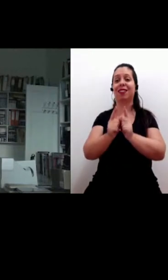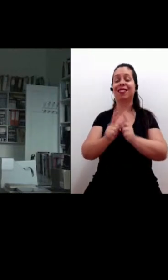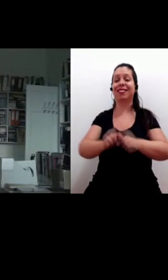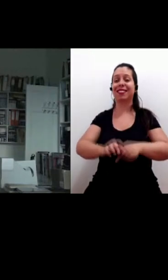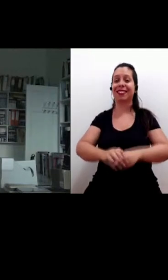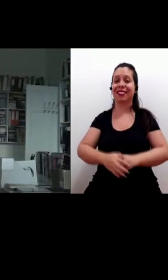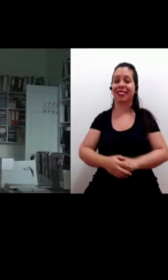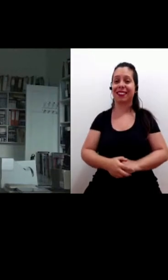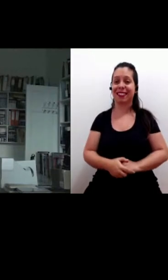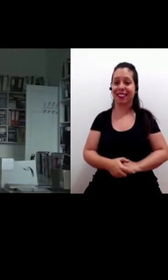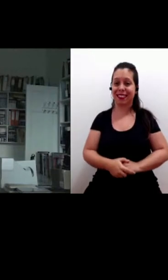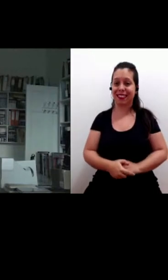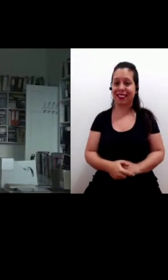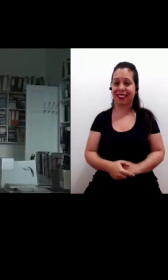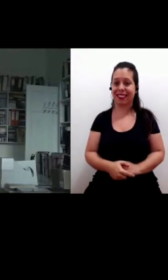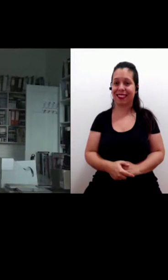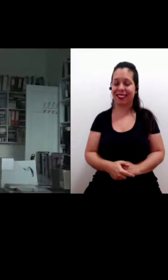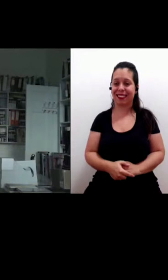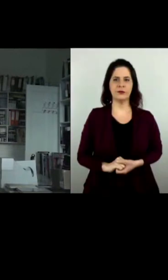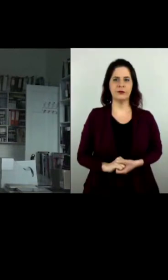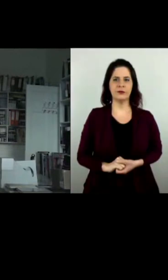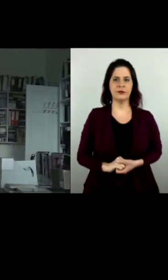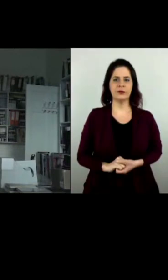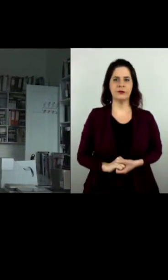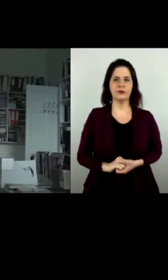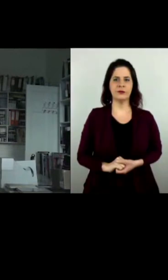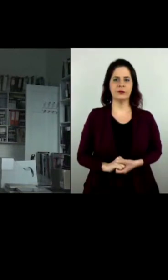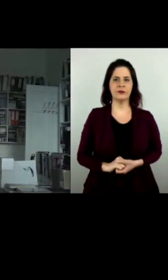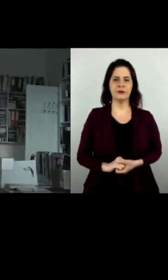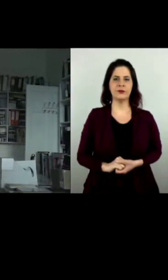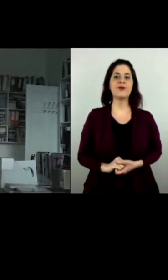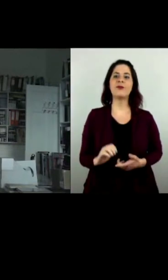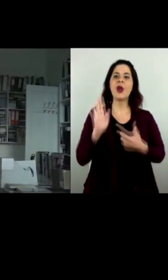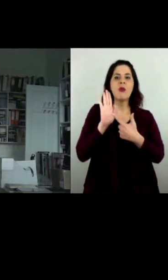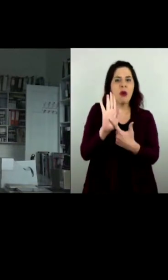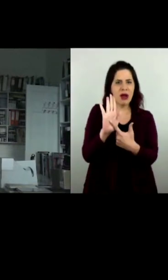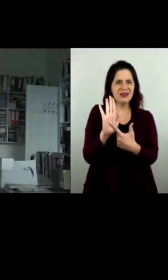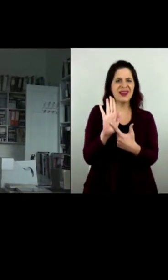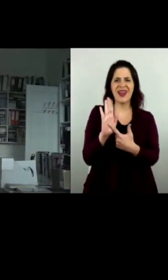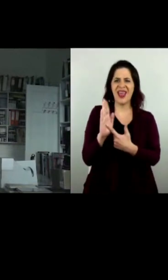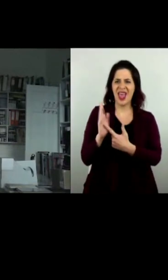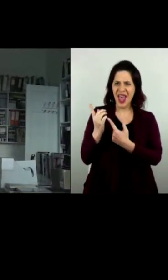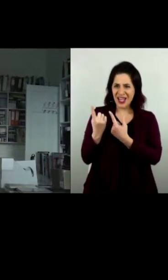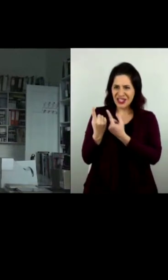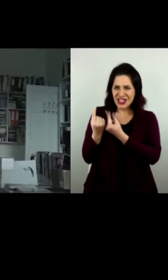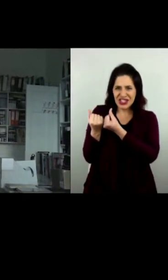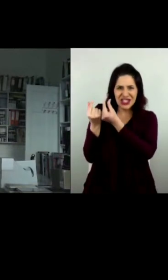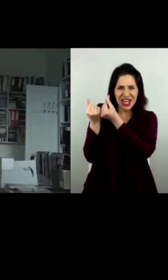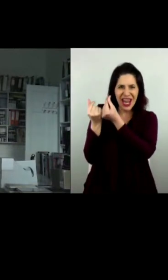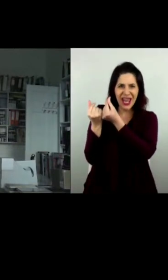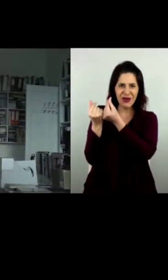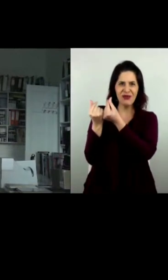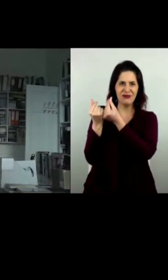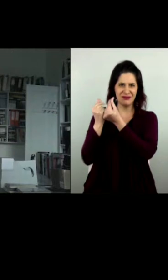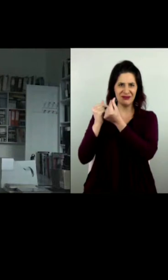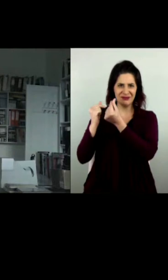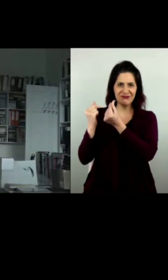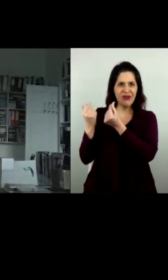how it's not money that makes cinema. It